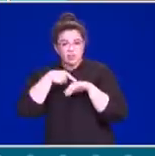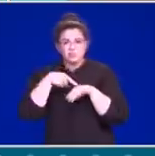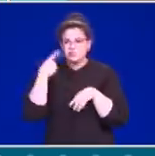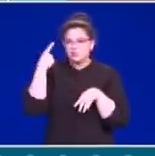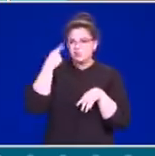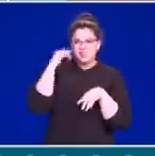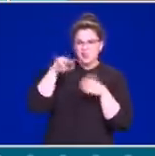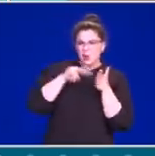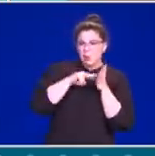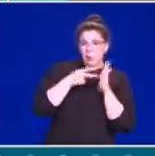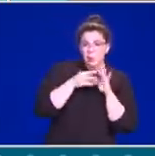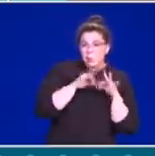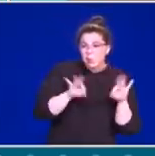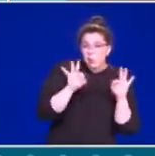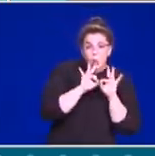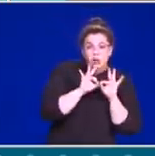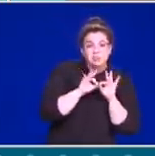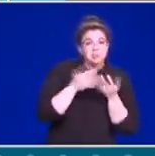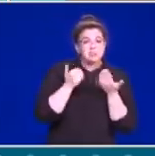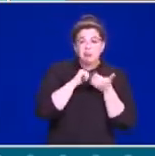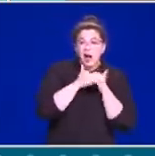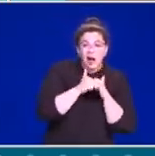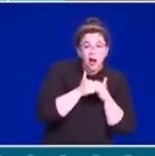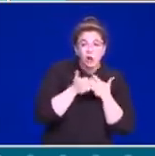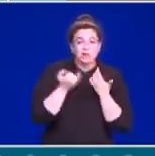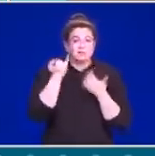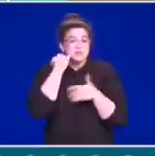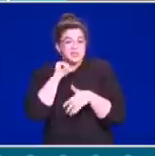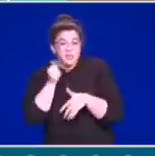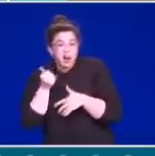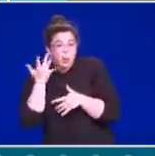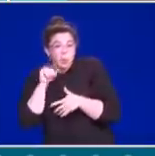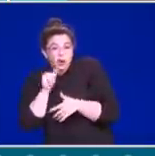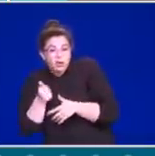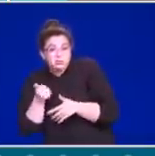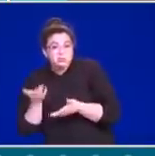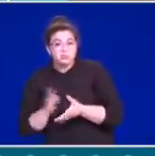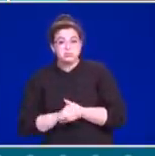meaningful in any way? If so, how? And if not, why not?